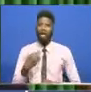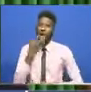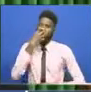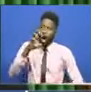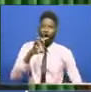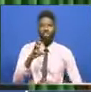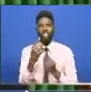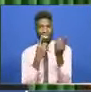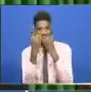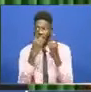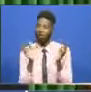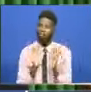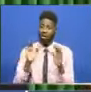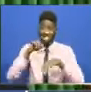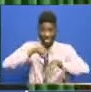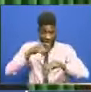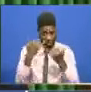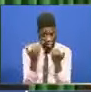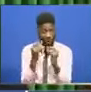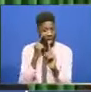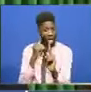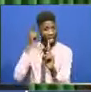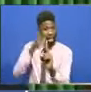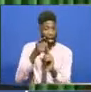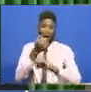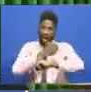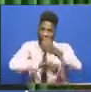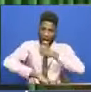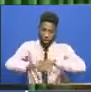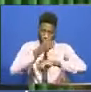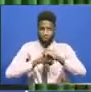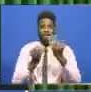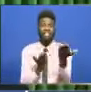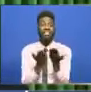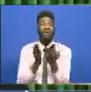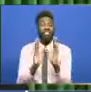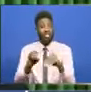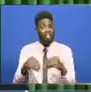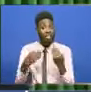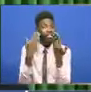time to deliver so that our people